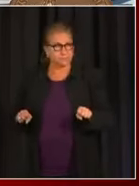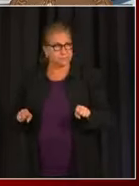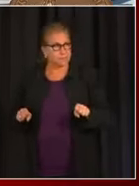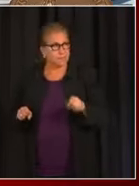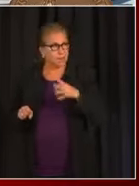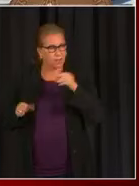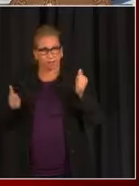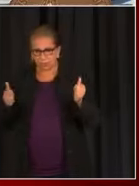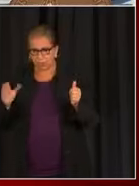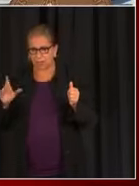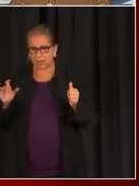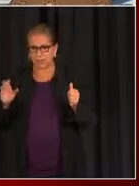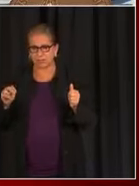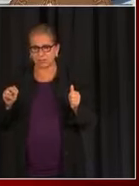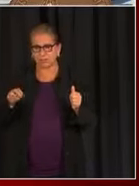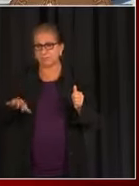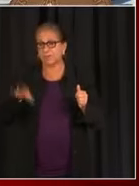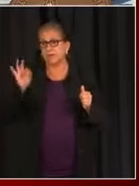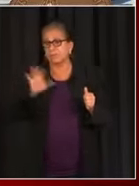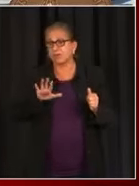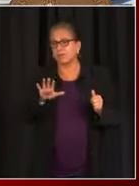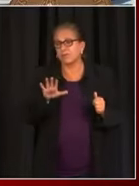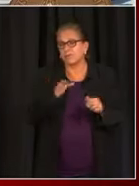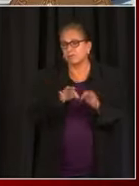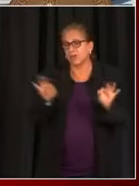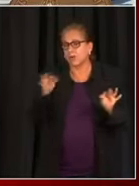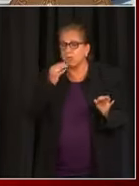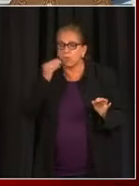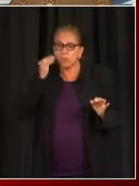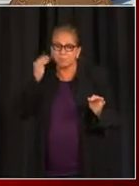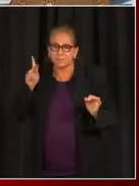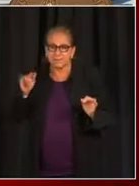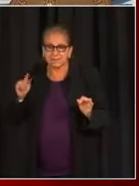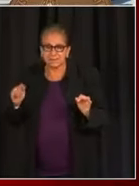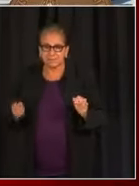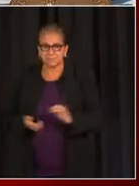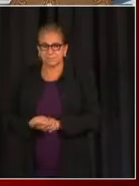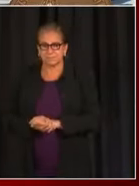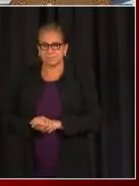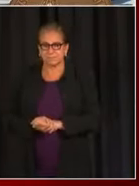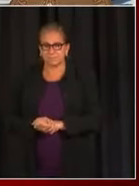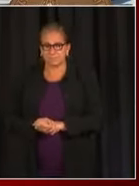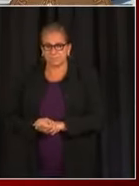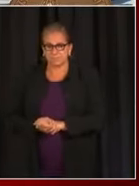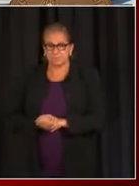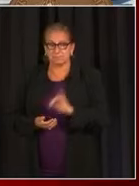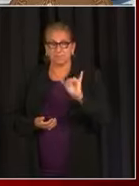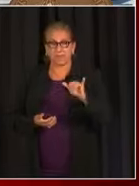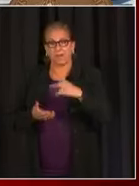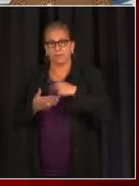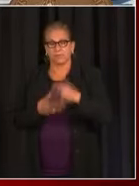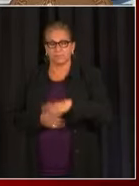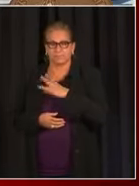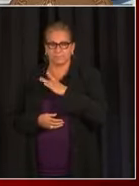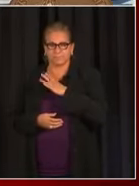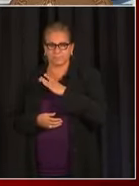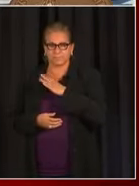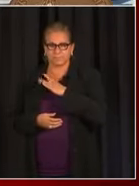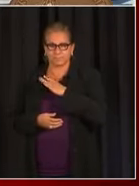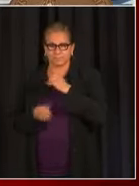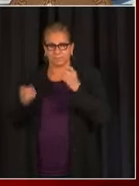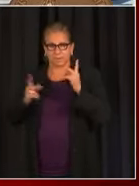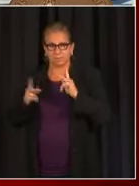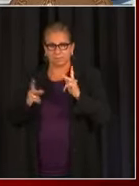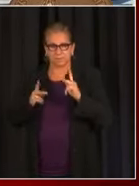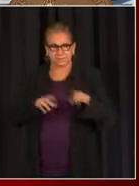sites where you can pick up your free kit. And we think that program is working pretty well. There are a number of